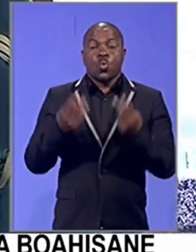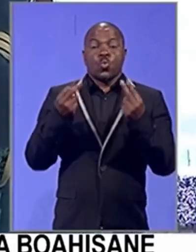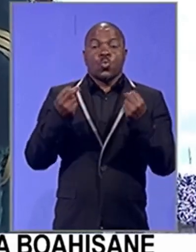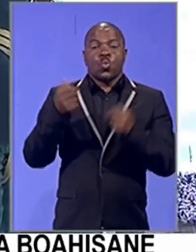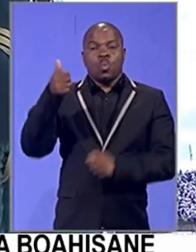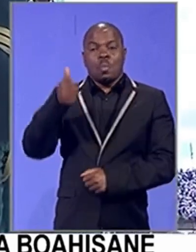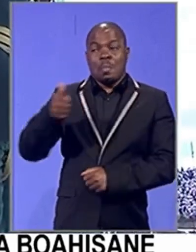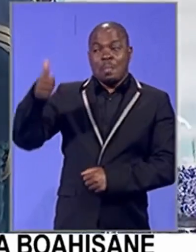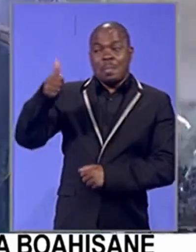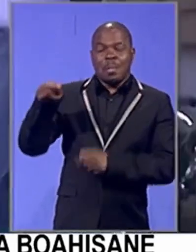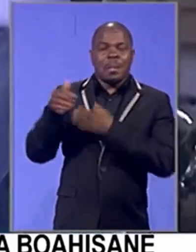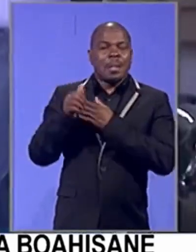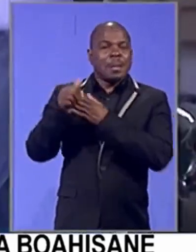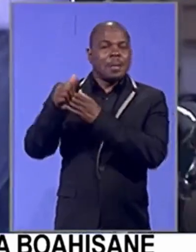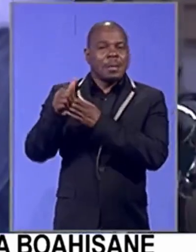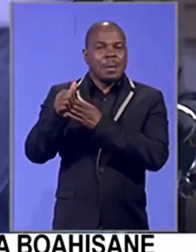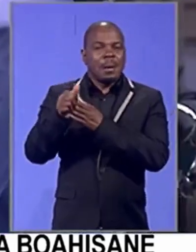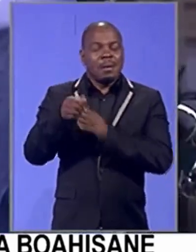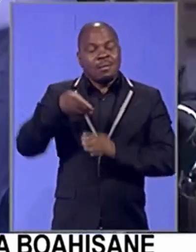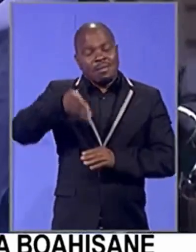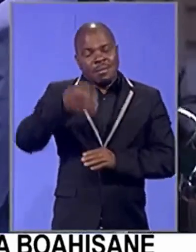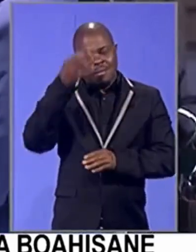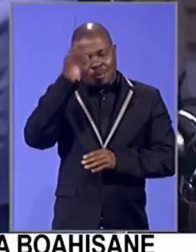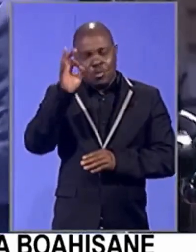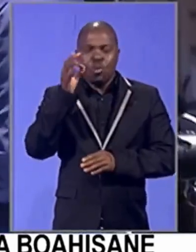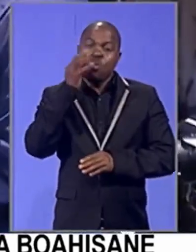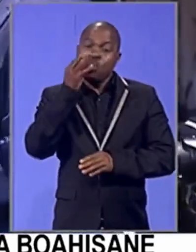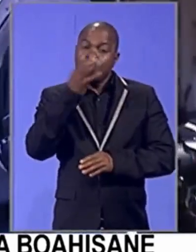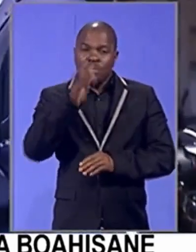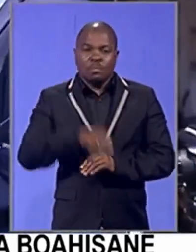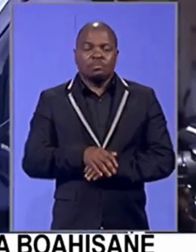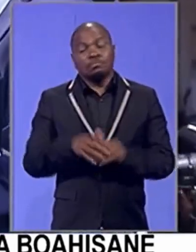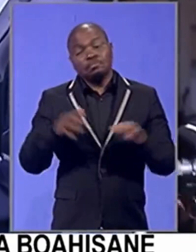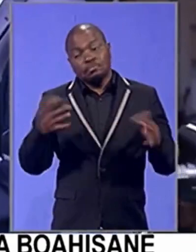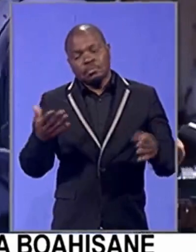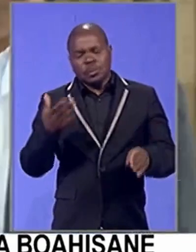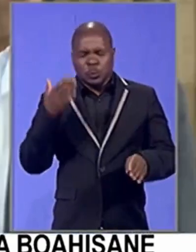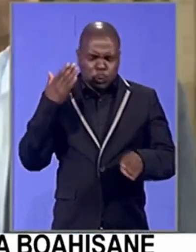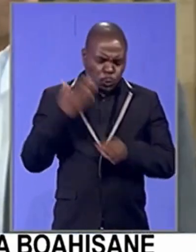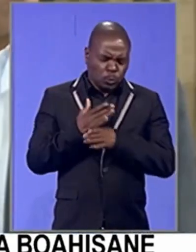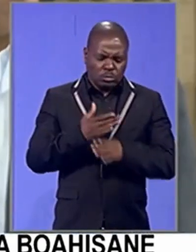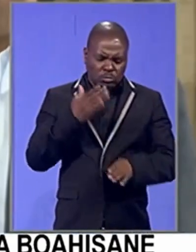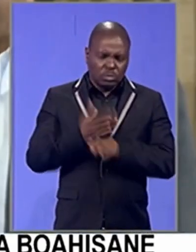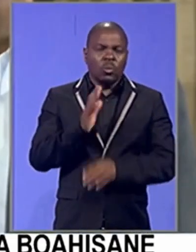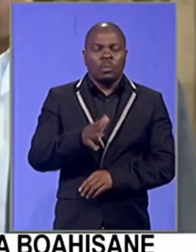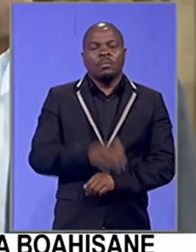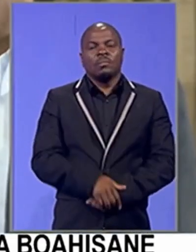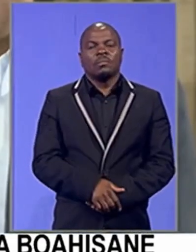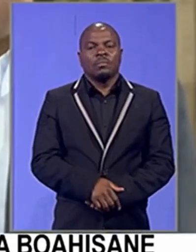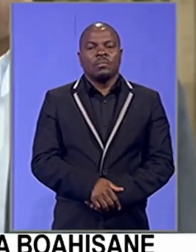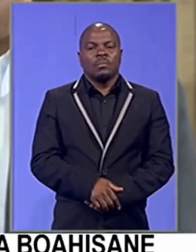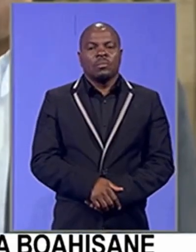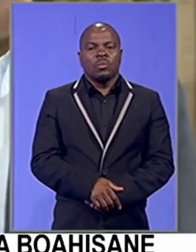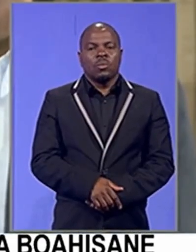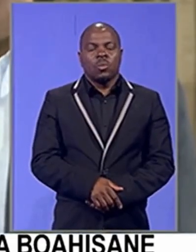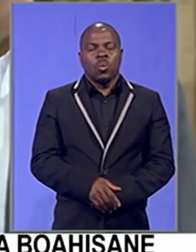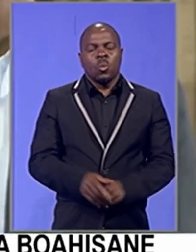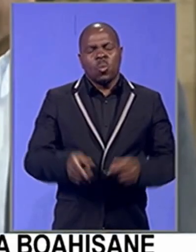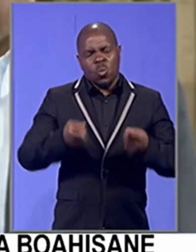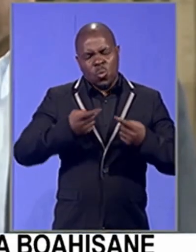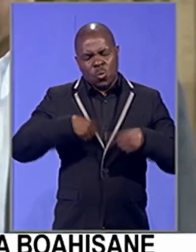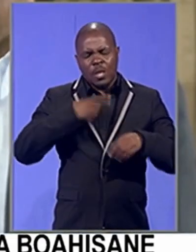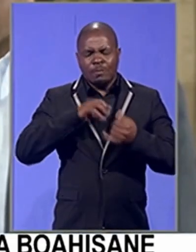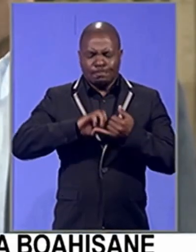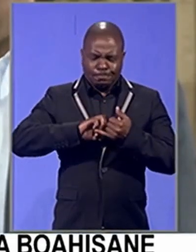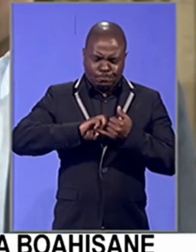motjha ka hara mmuso o bolela hore o tla sebetsa ka matla. Re tla etsa sohle se matleng a rona